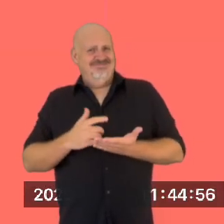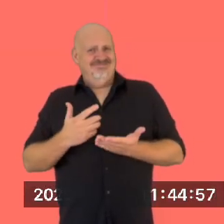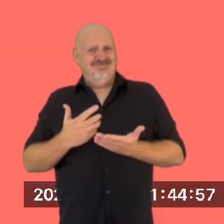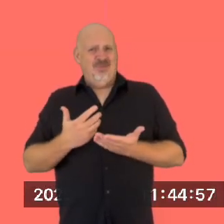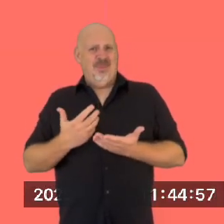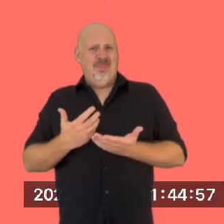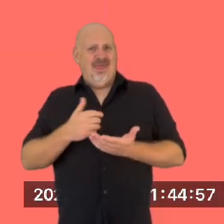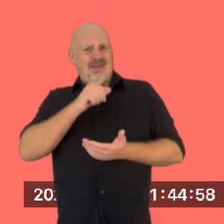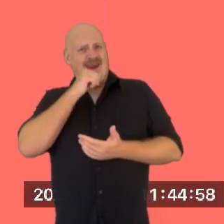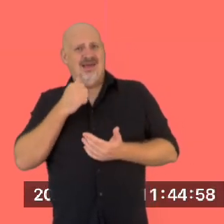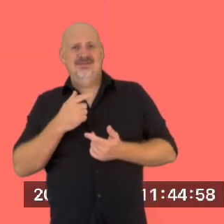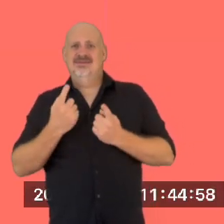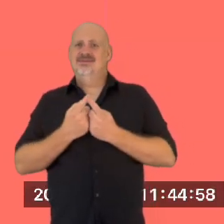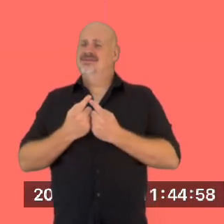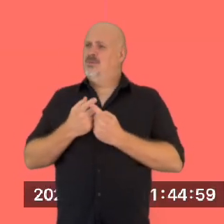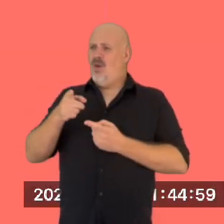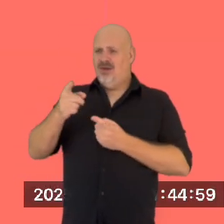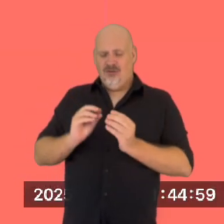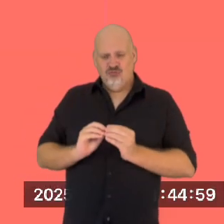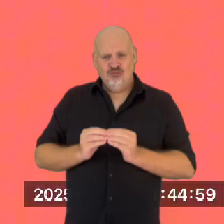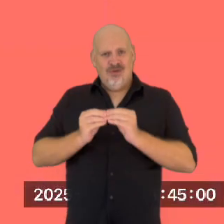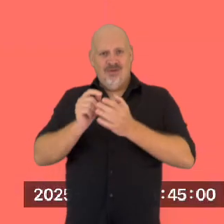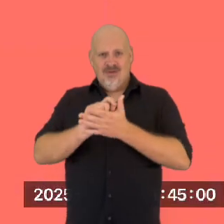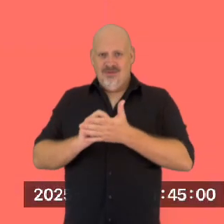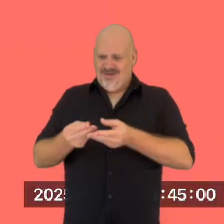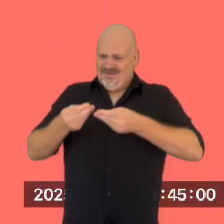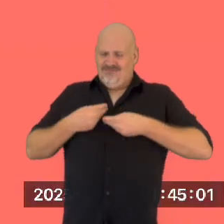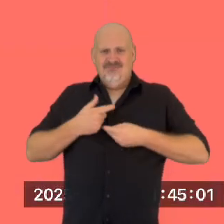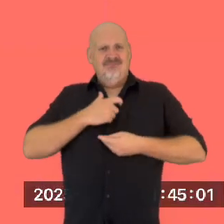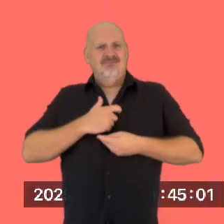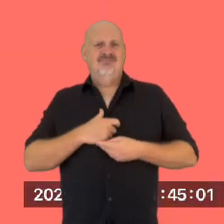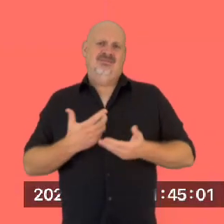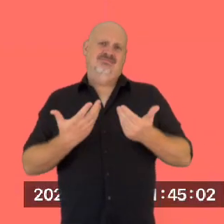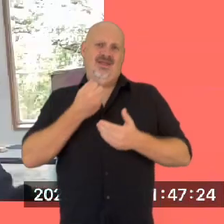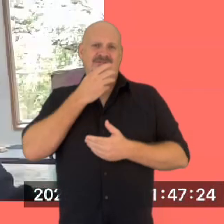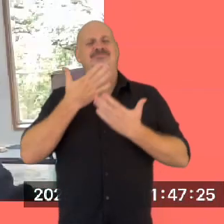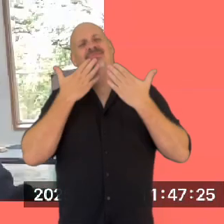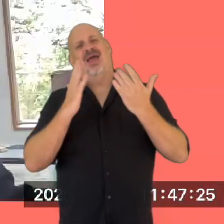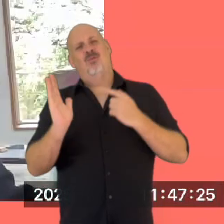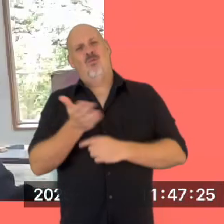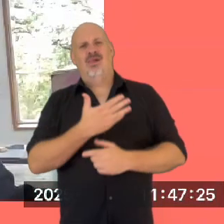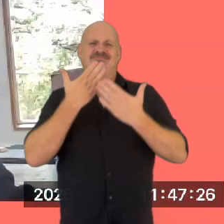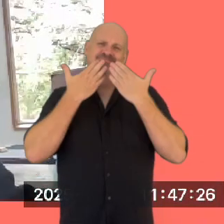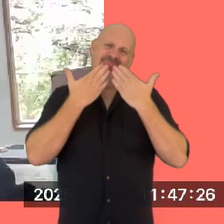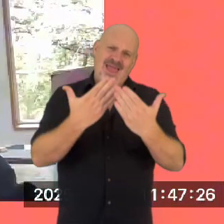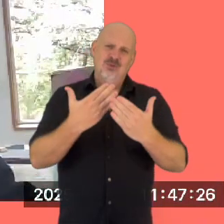to do. And there's nothing better than receiving a gift of something that's been handdone by somebody. So much for